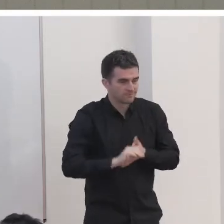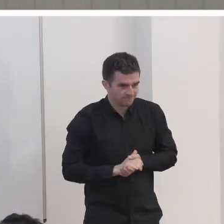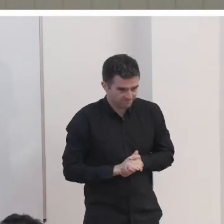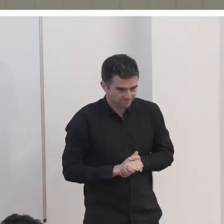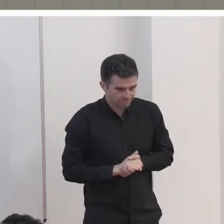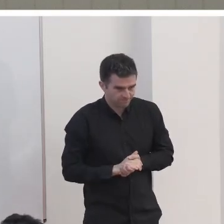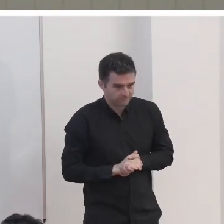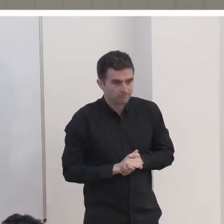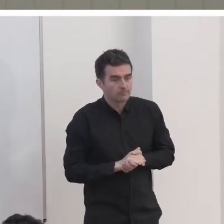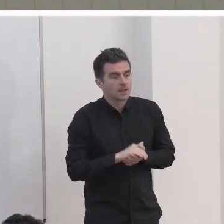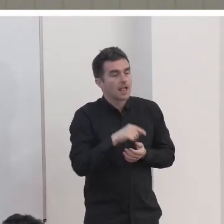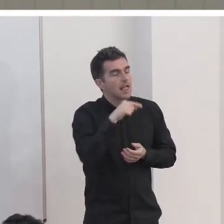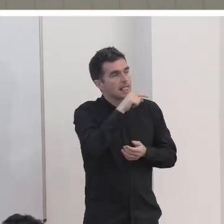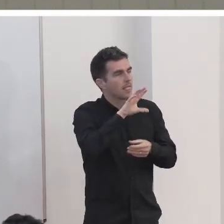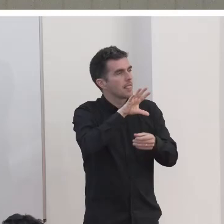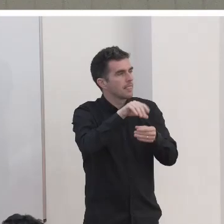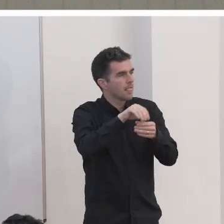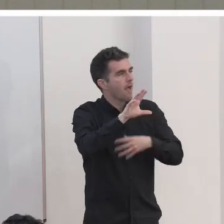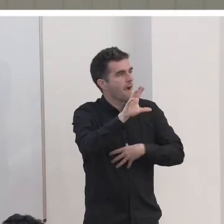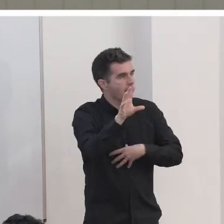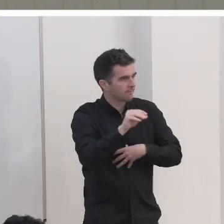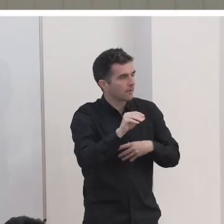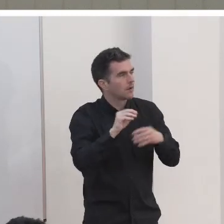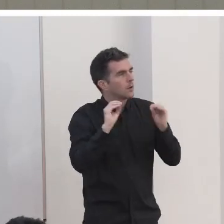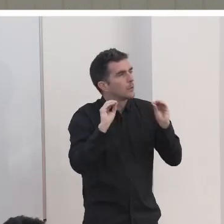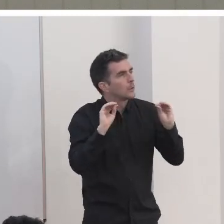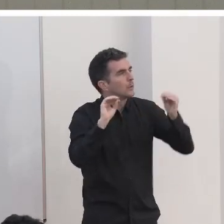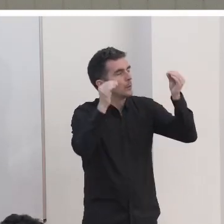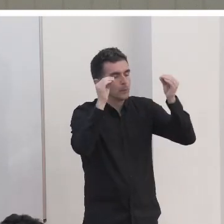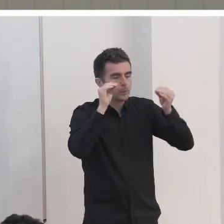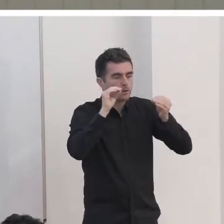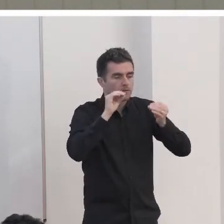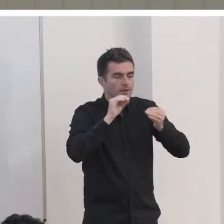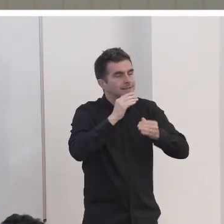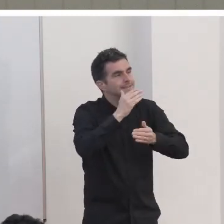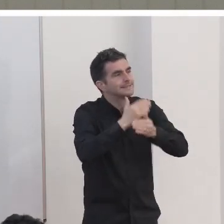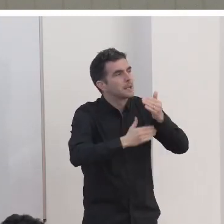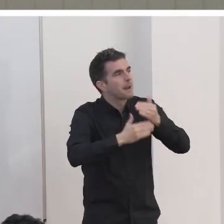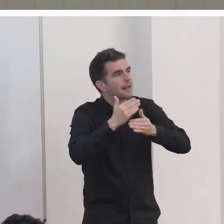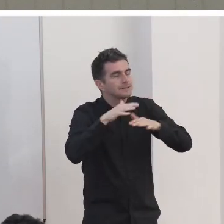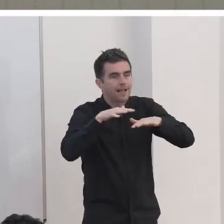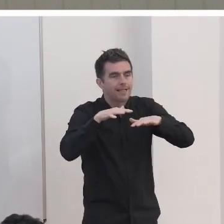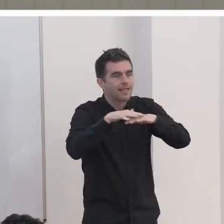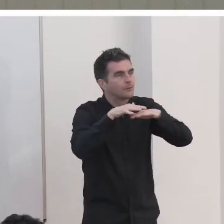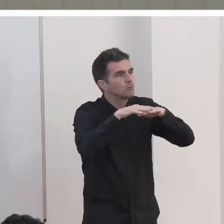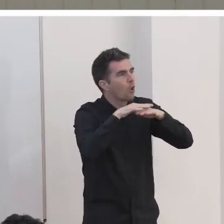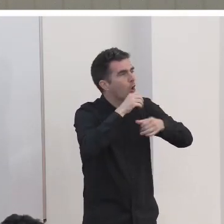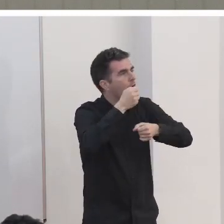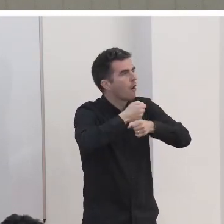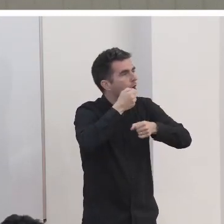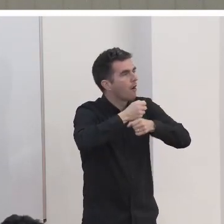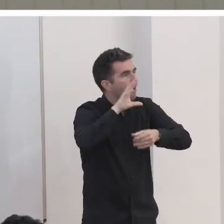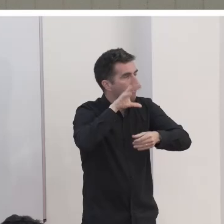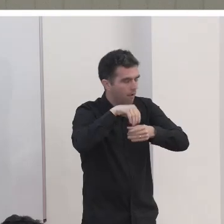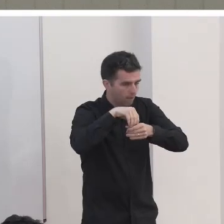on the back of the programme, so you can read the full biography there. So I'm going to hand you over to Abu, who is going to give you a fun fact